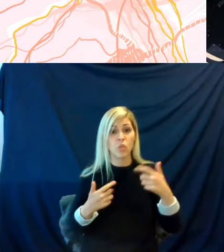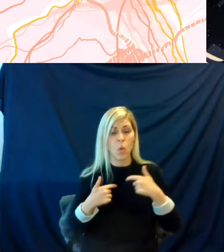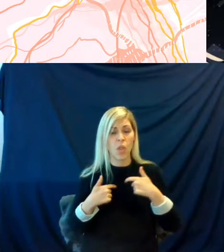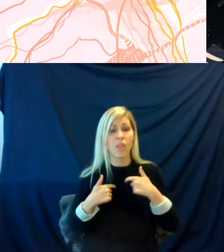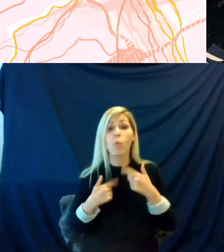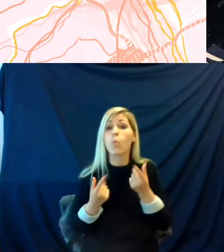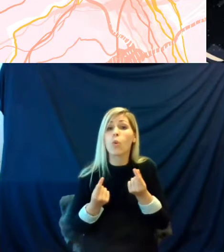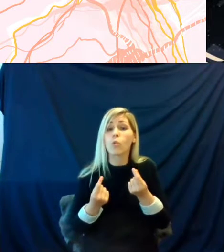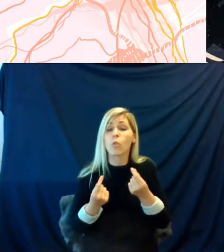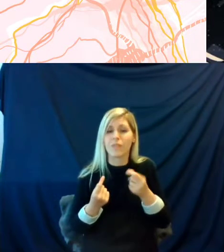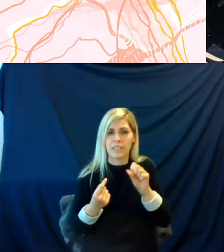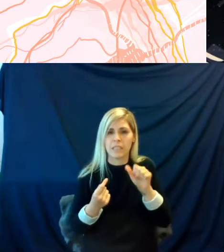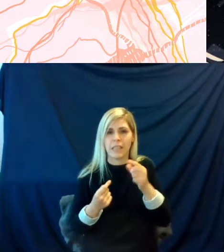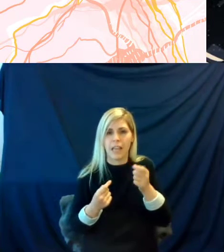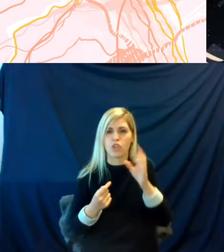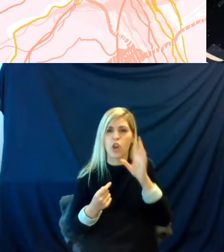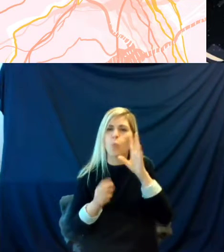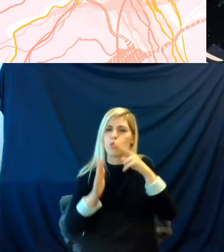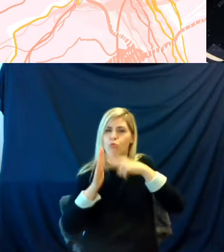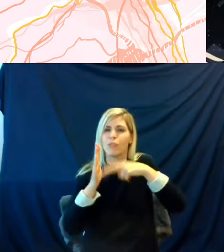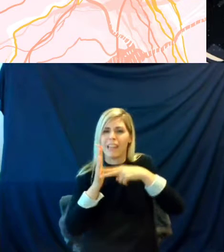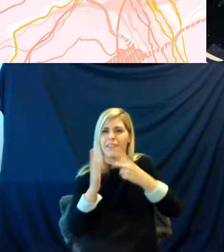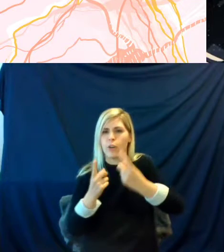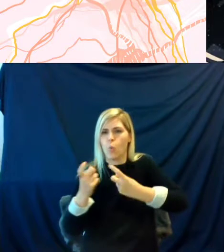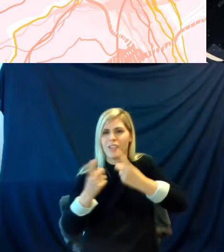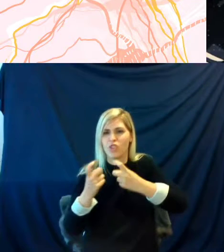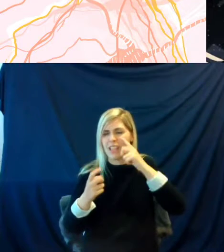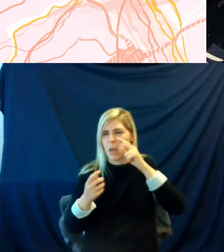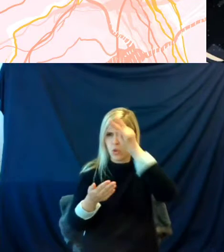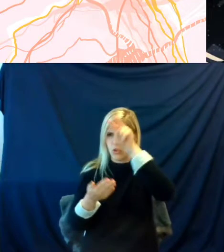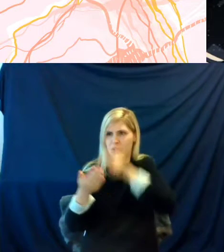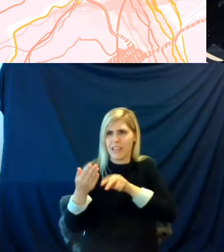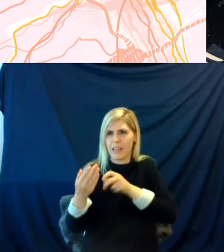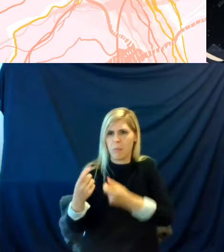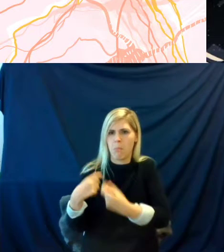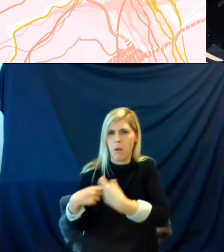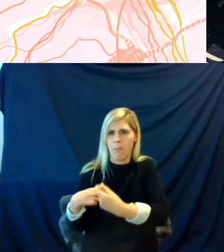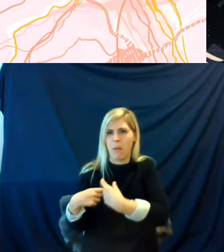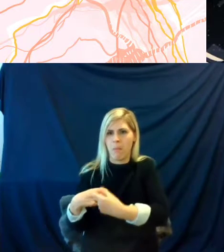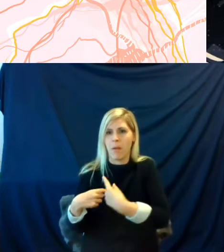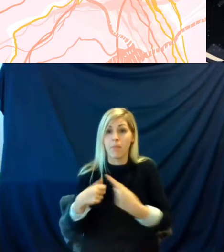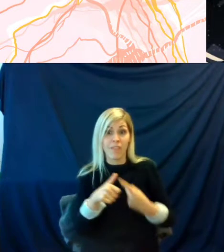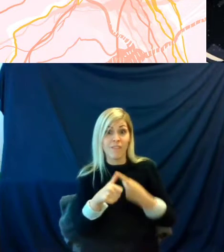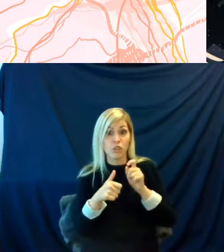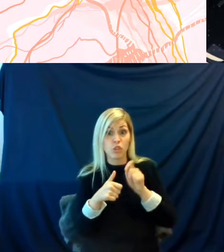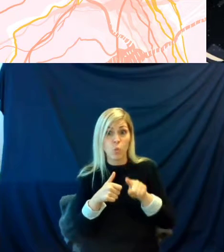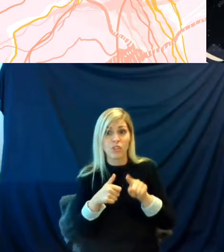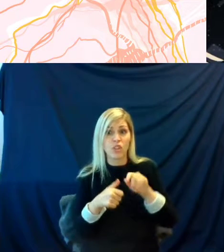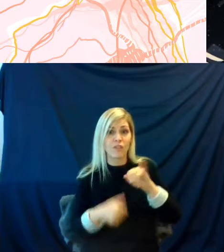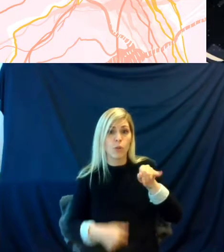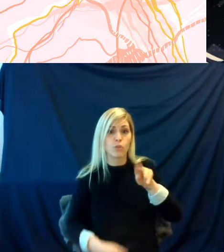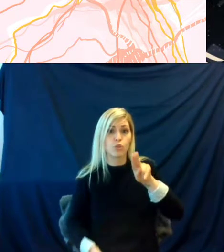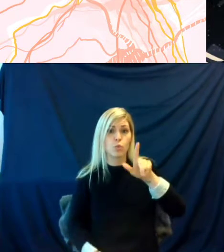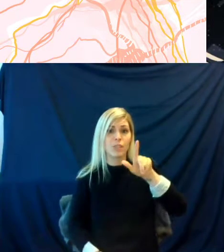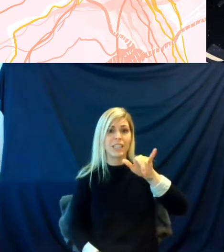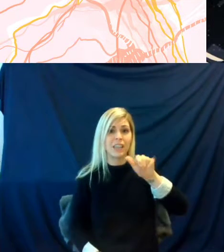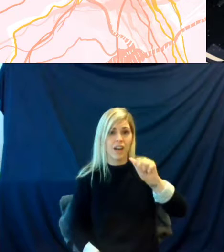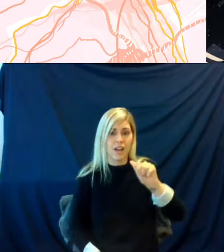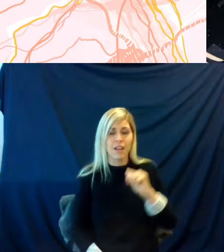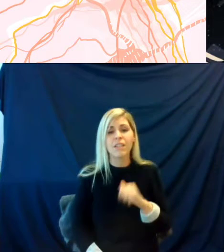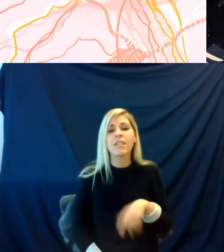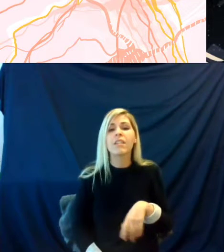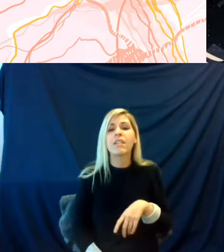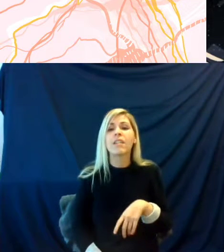So I guess I can kind of read off some of the questions that we're seeing in the chat. So the first question is from